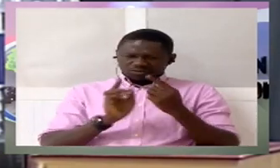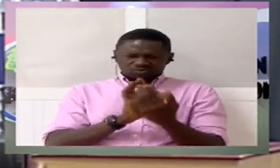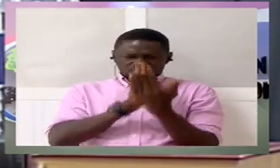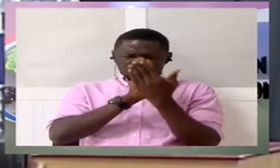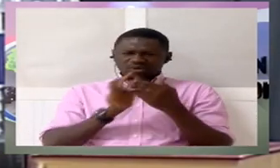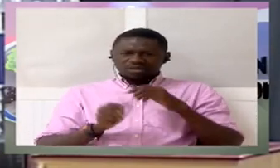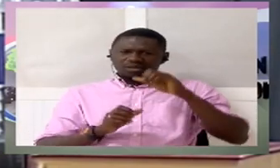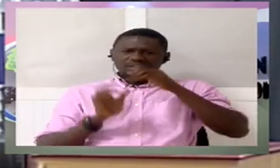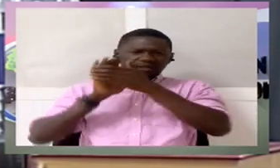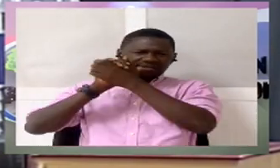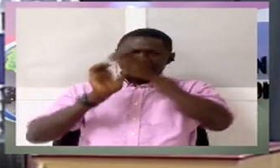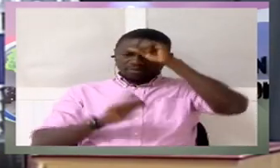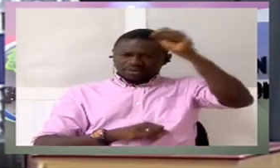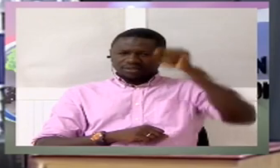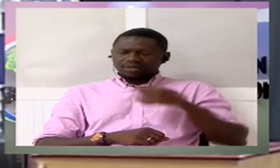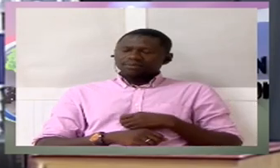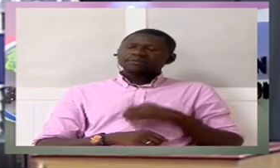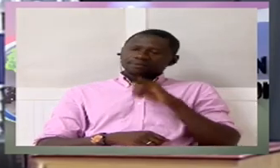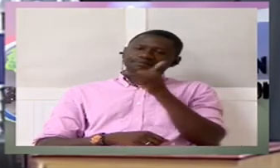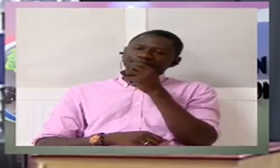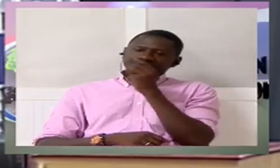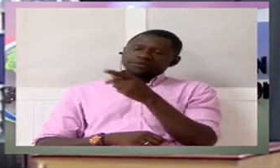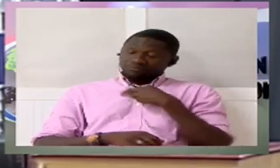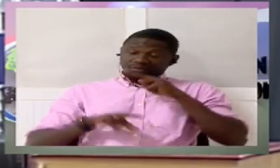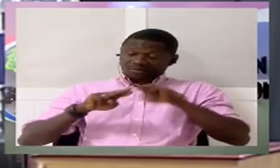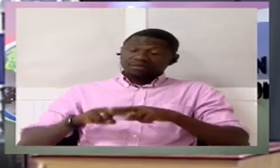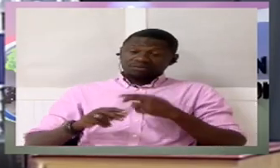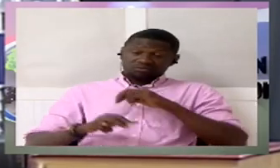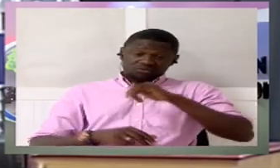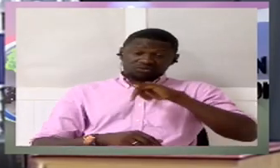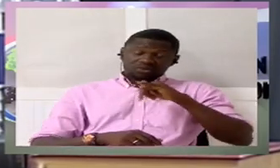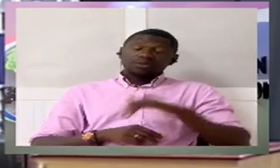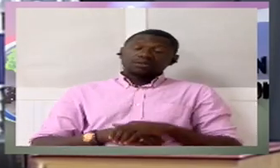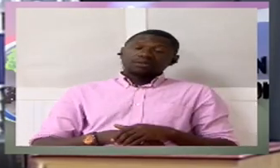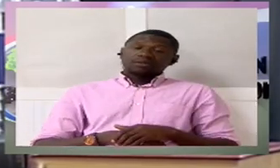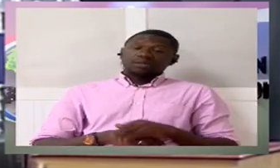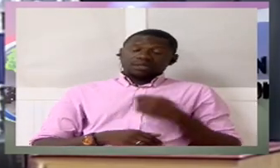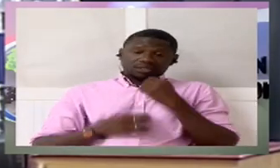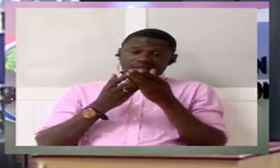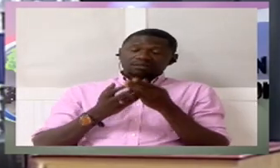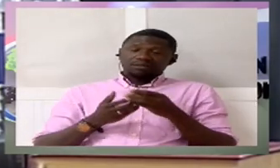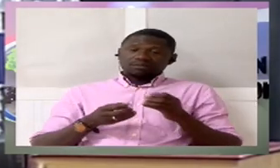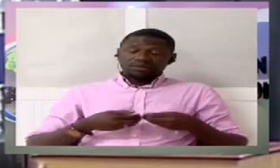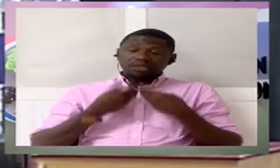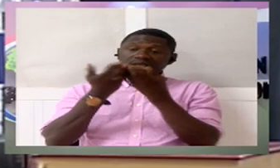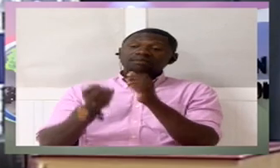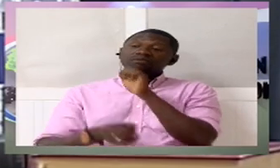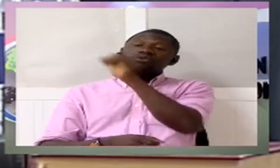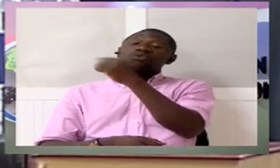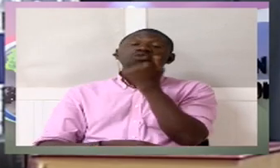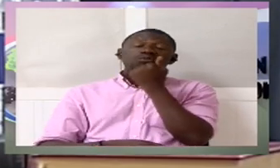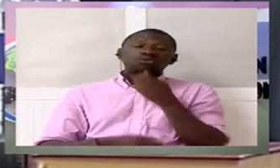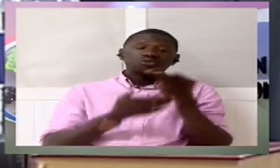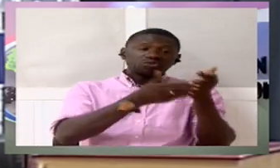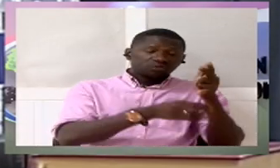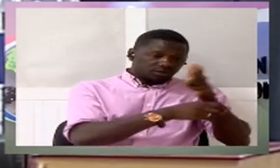Gaddafi. I said, I sat with him. So, gaime number di la Sana la. I said to him, so I'll give your number to Sana.